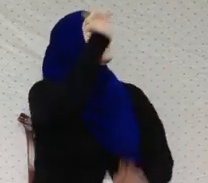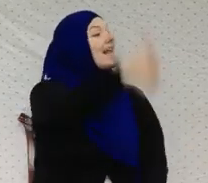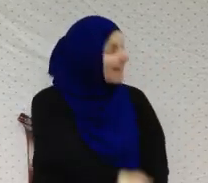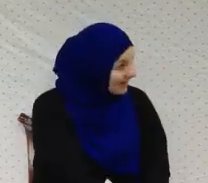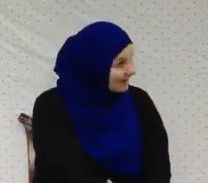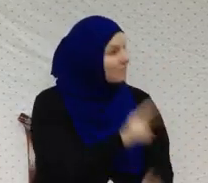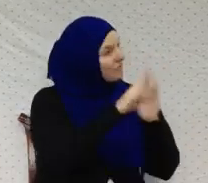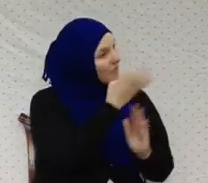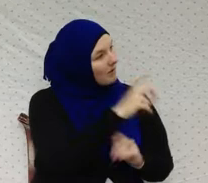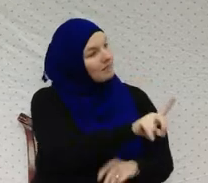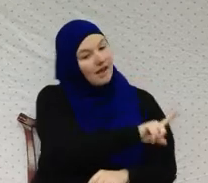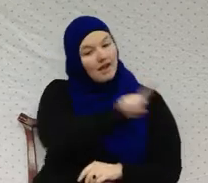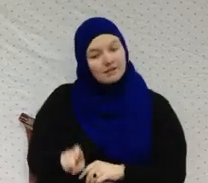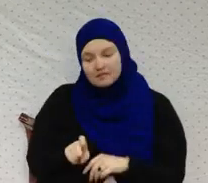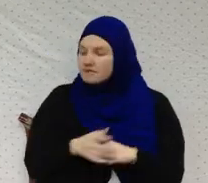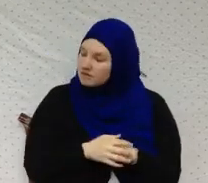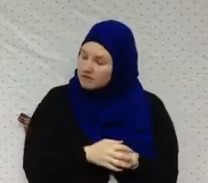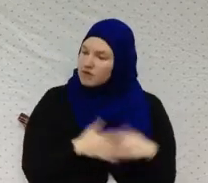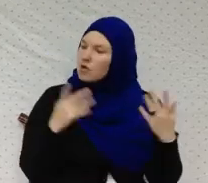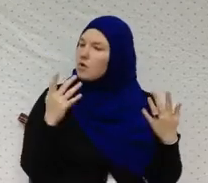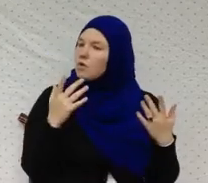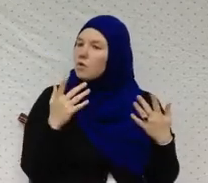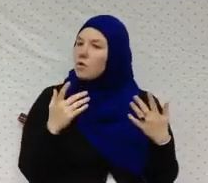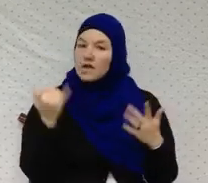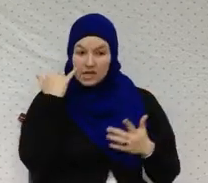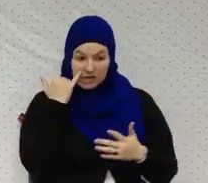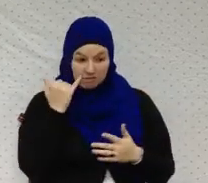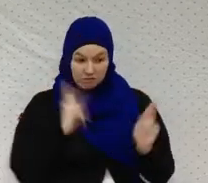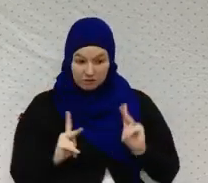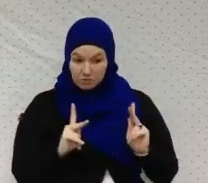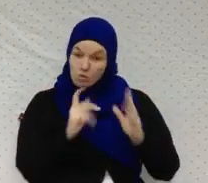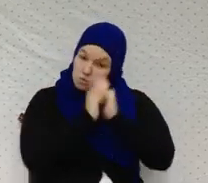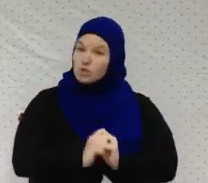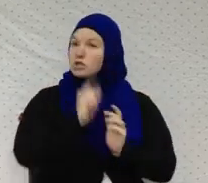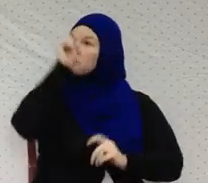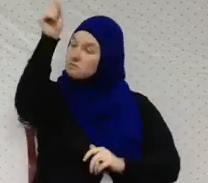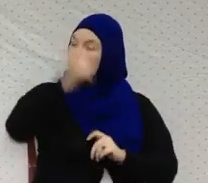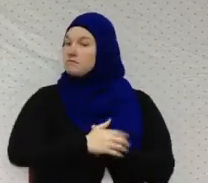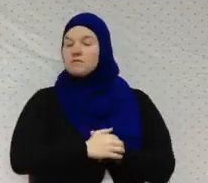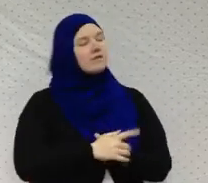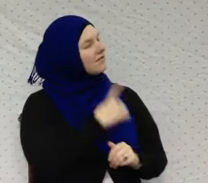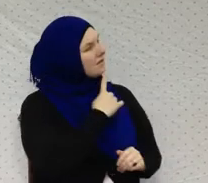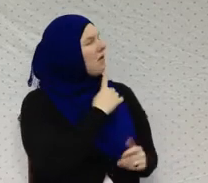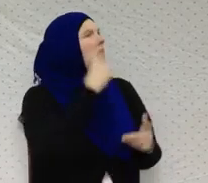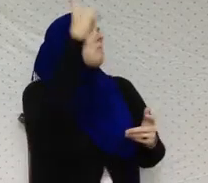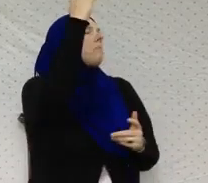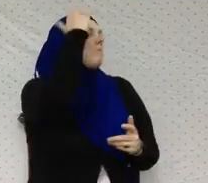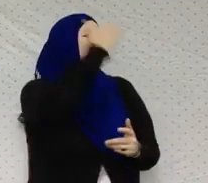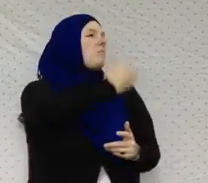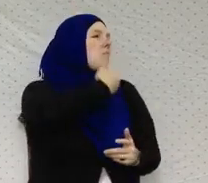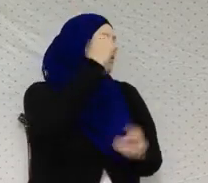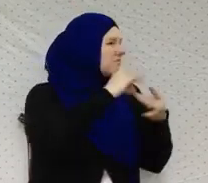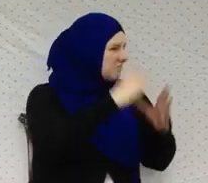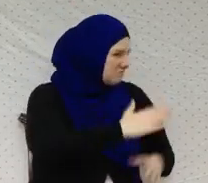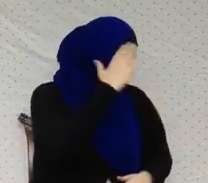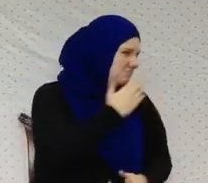later, Mu'adh, do you know what do they get if they do that? He says, Allah wa rasuluhu